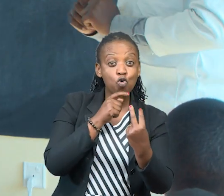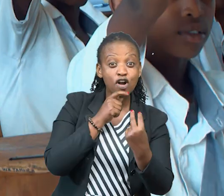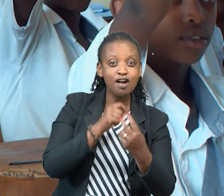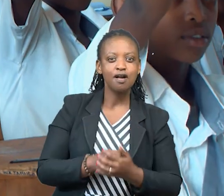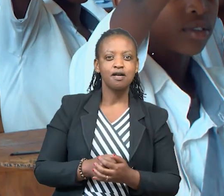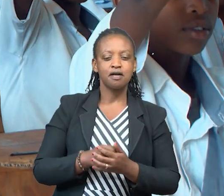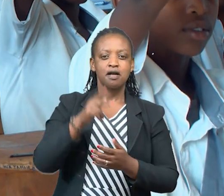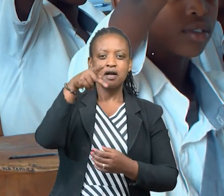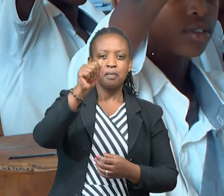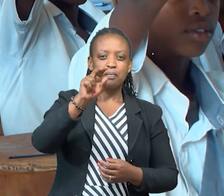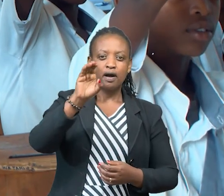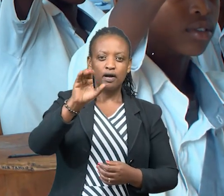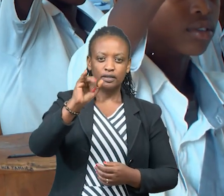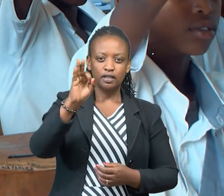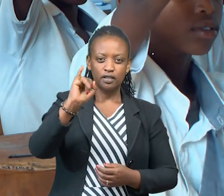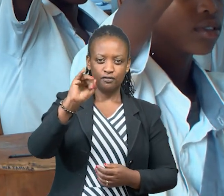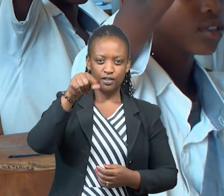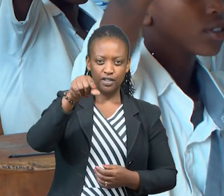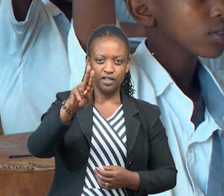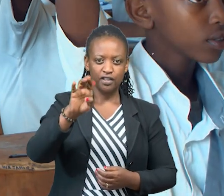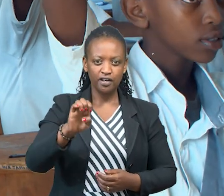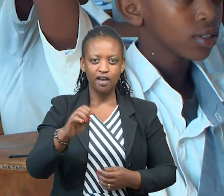boys. Pacific, come,